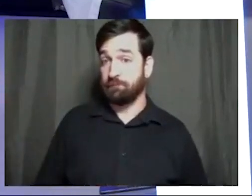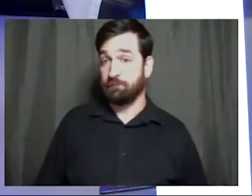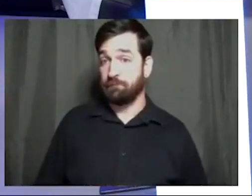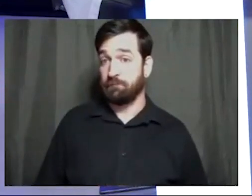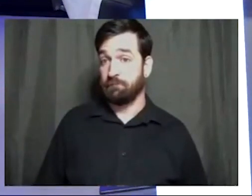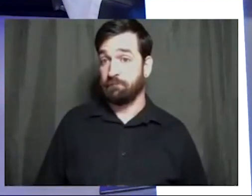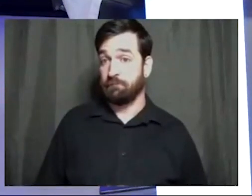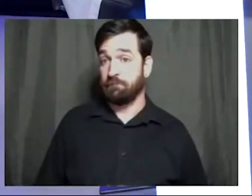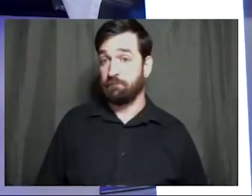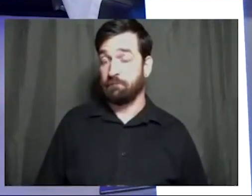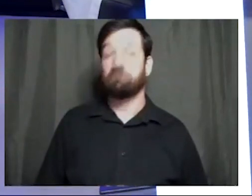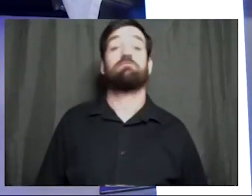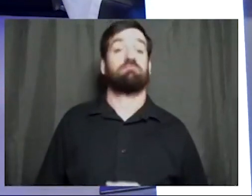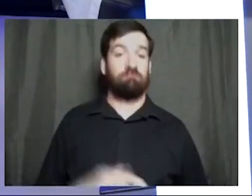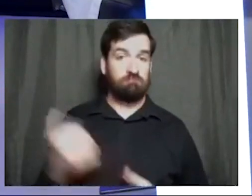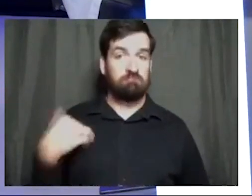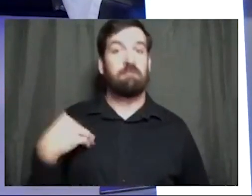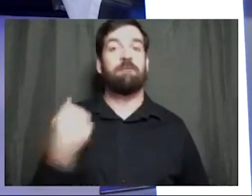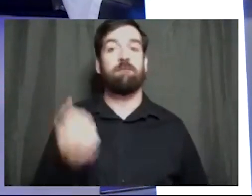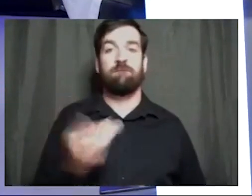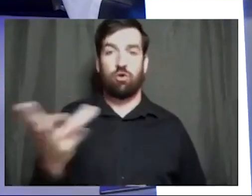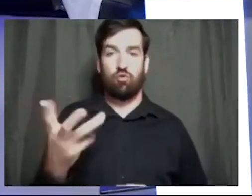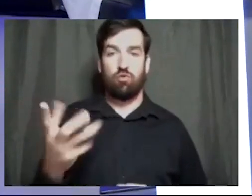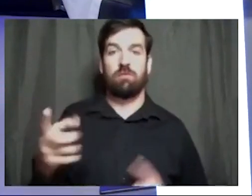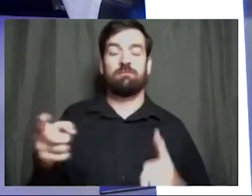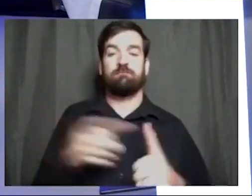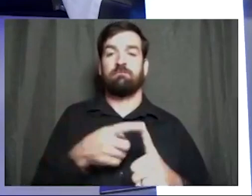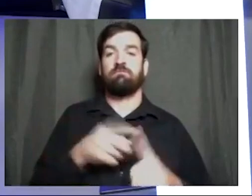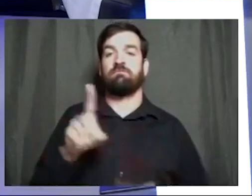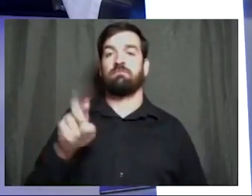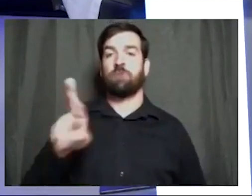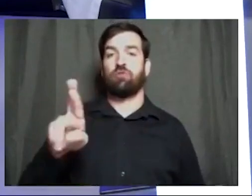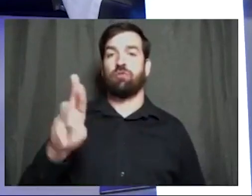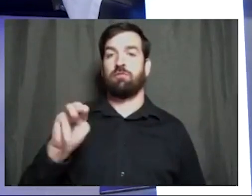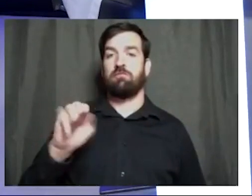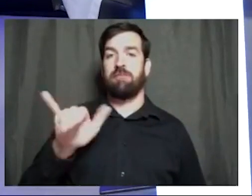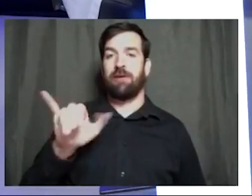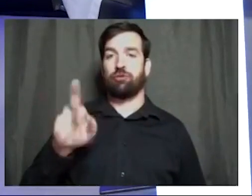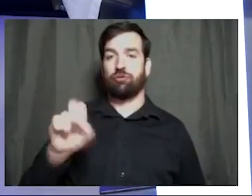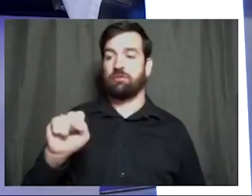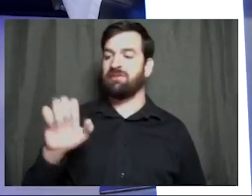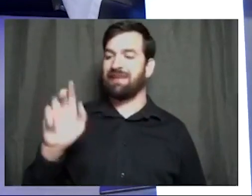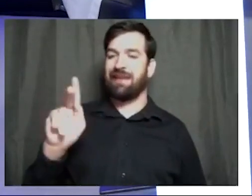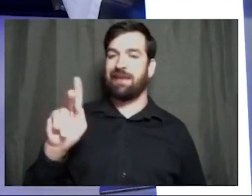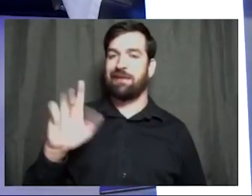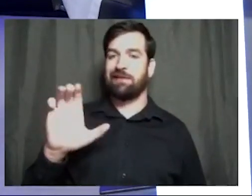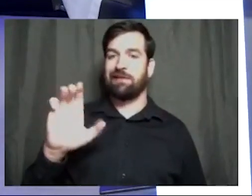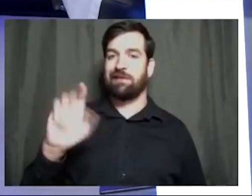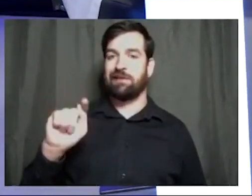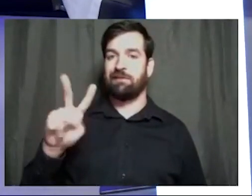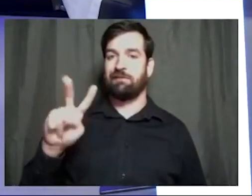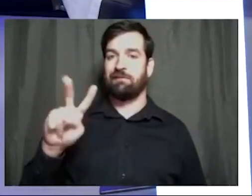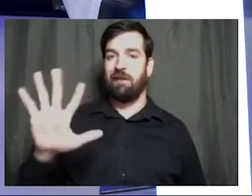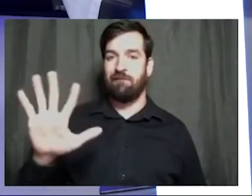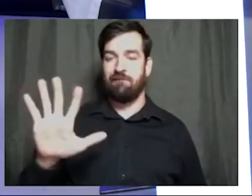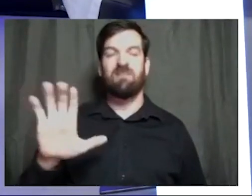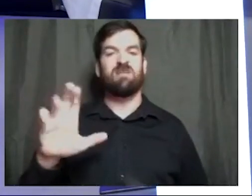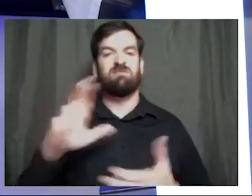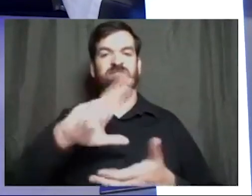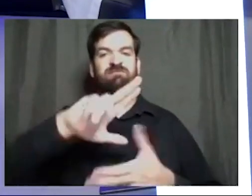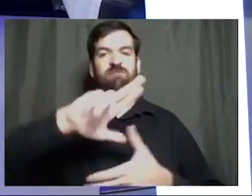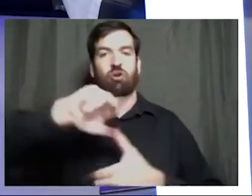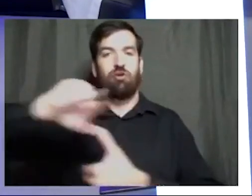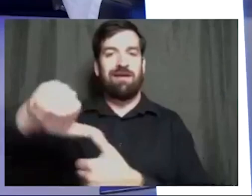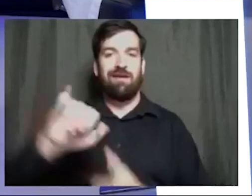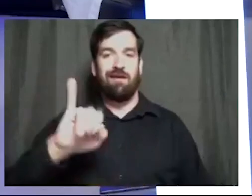Okay, I have a couple, and I'm going to start with Dr. Myers first. Okay, so KCTV5 has a question about Hurricane Ida and the impact that it could have on